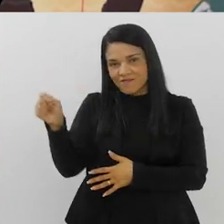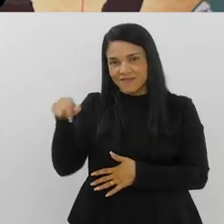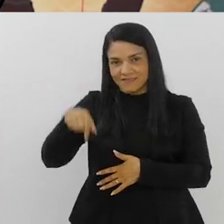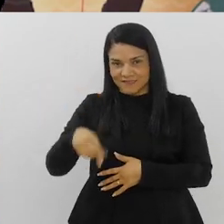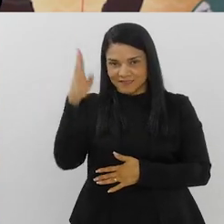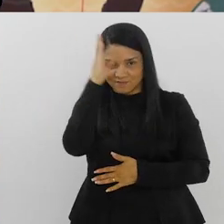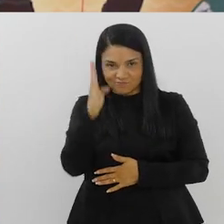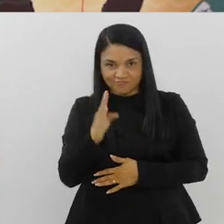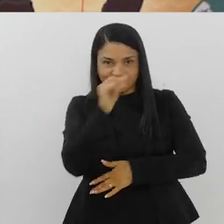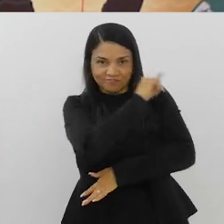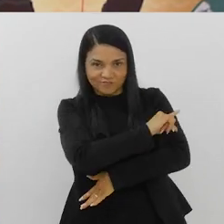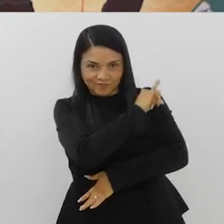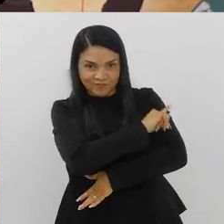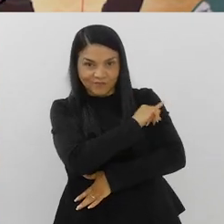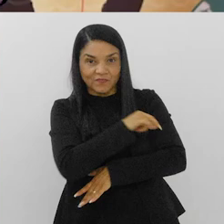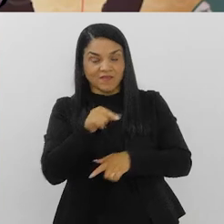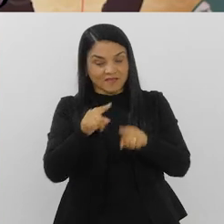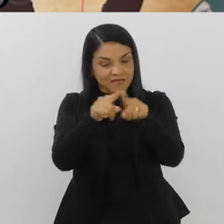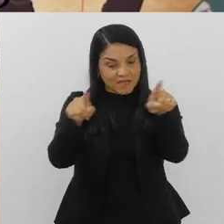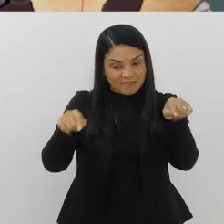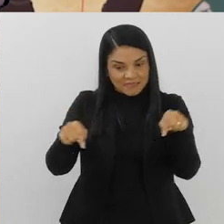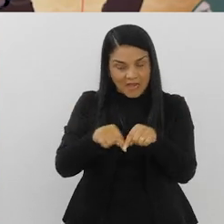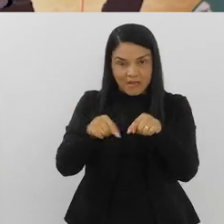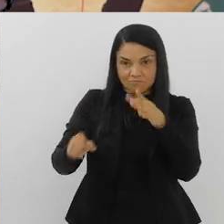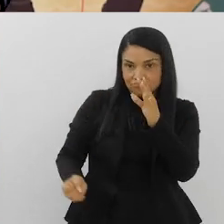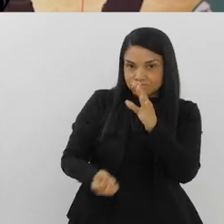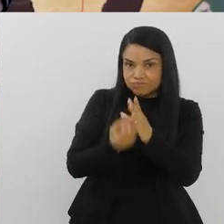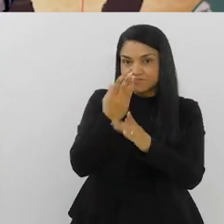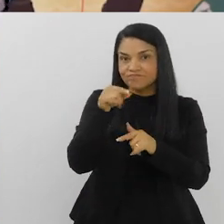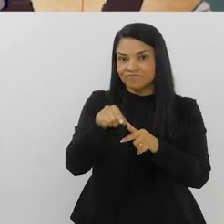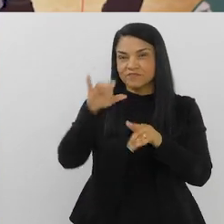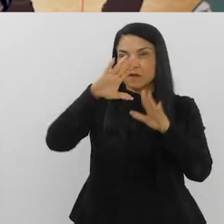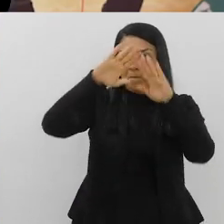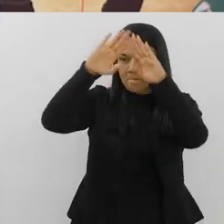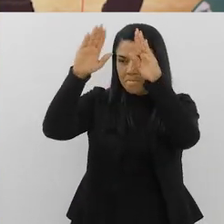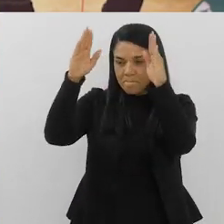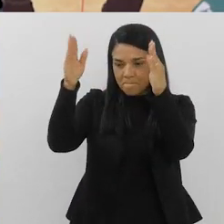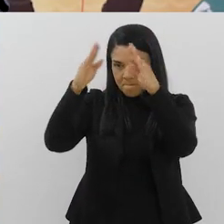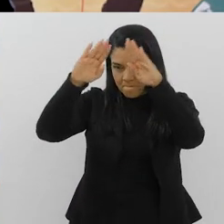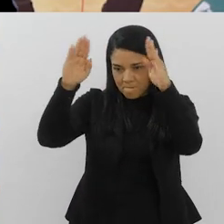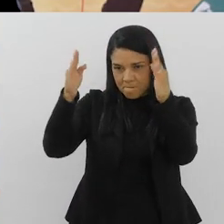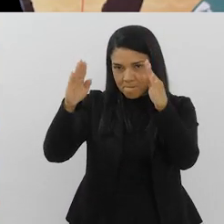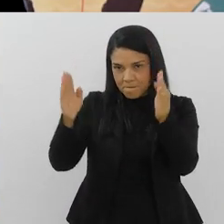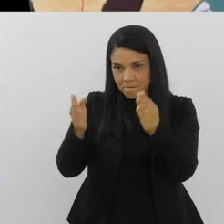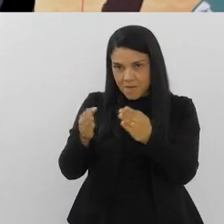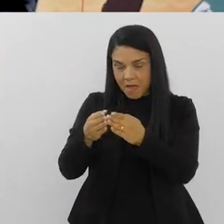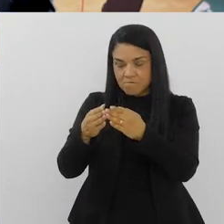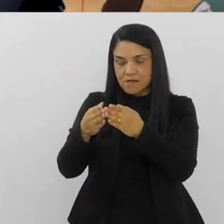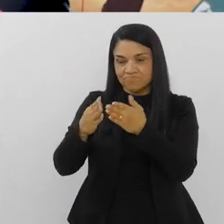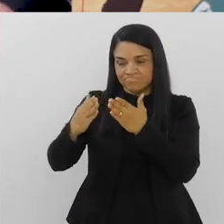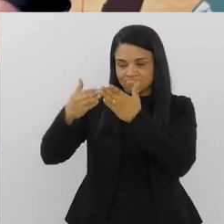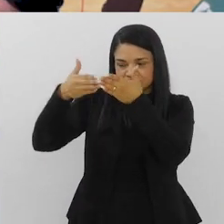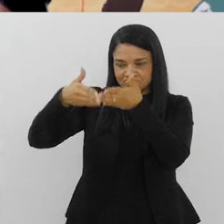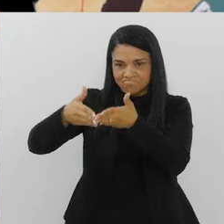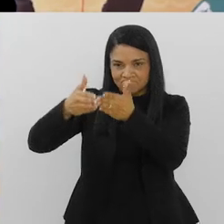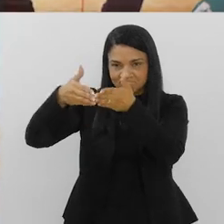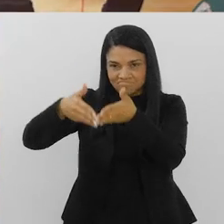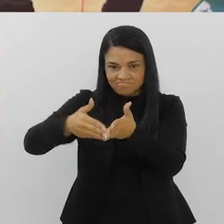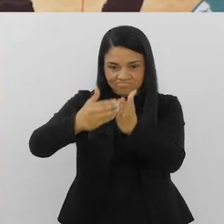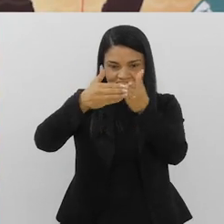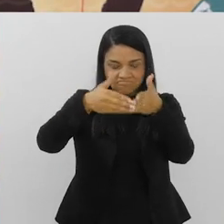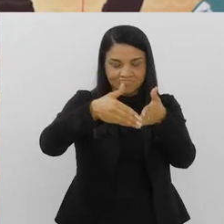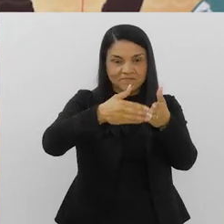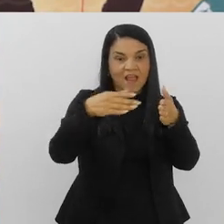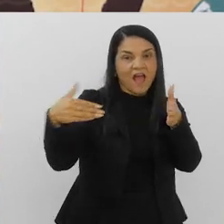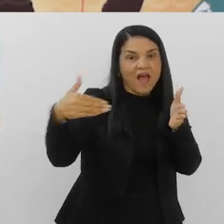here in Rio de Janeiro. In the first room, Conceição Evaristo, there is this enormous map that shows the trafficking